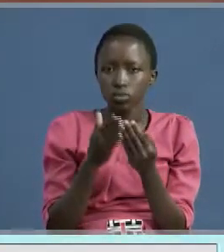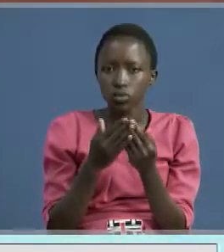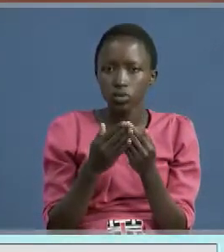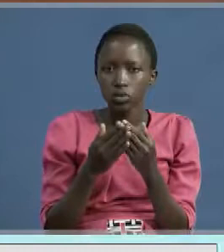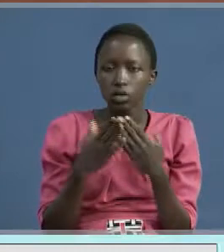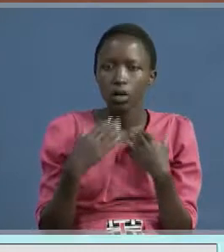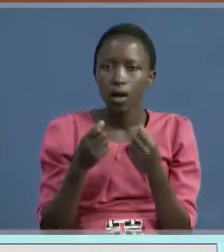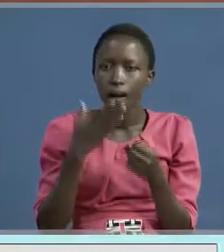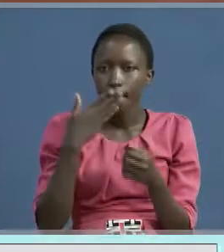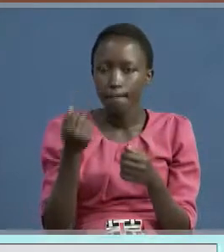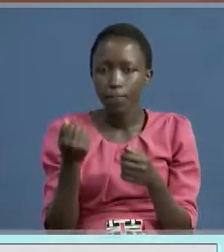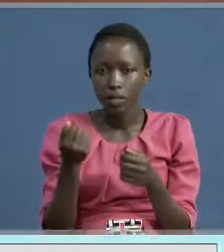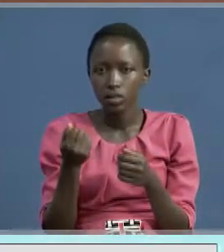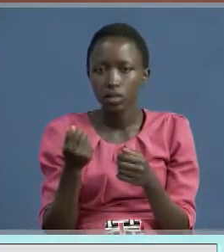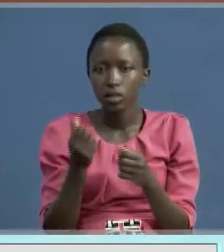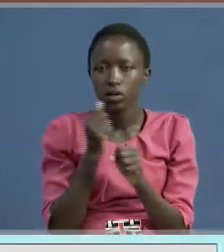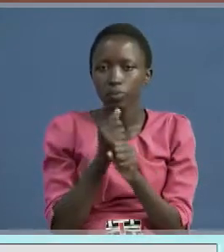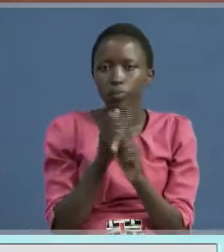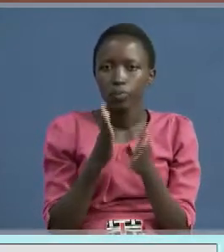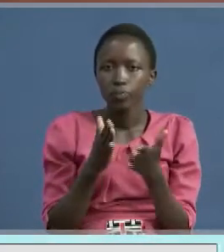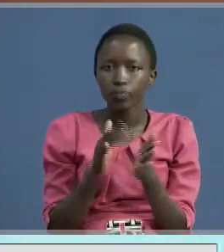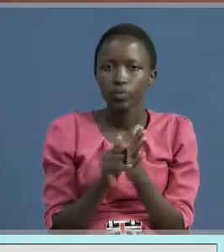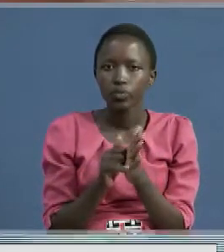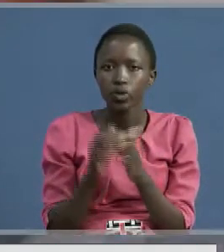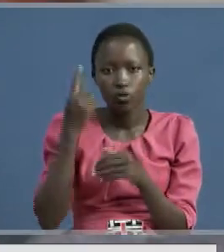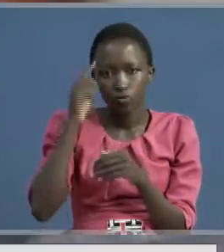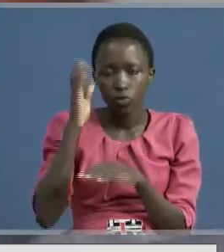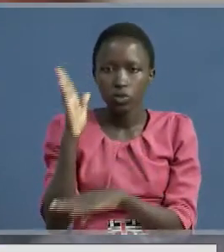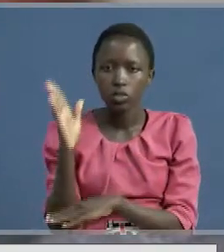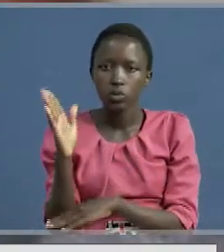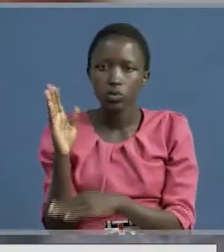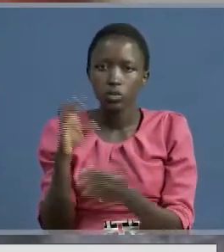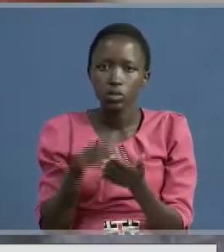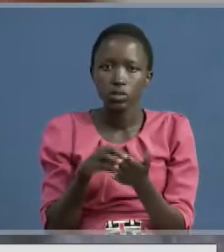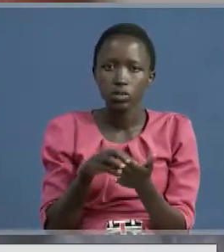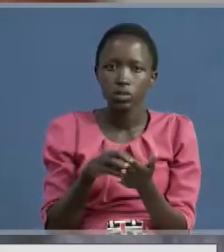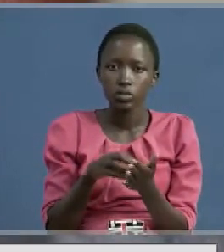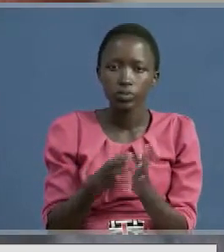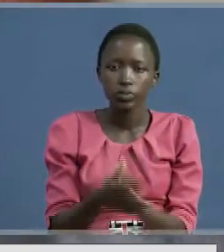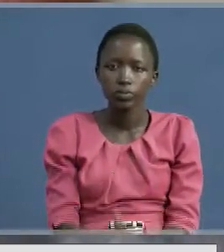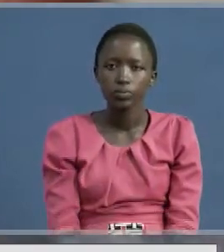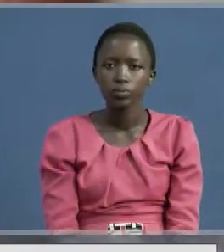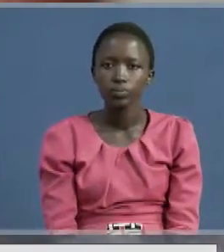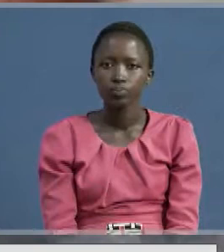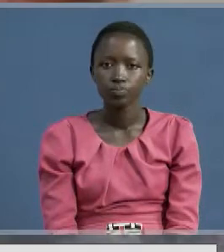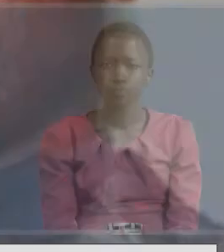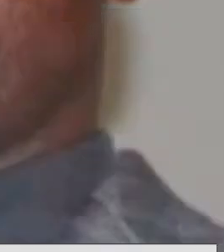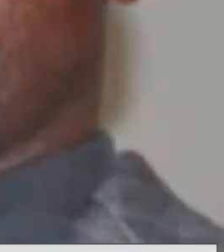better treatment by their employer and for security cases to be handled properly.